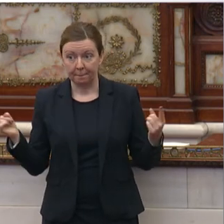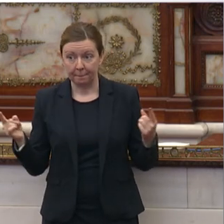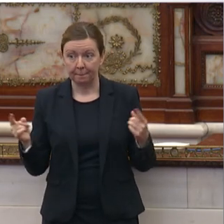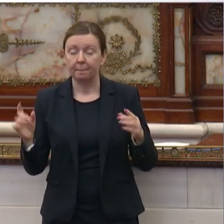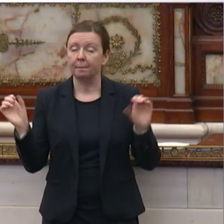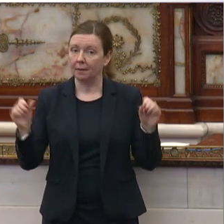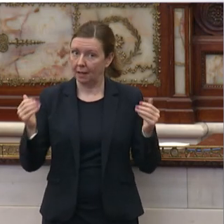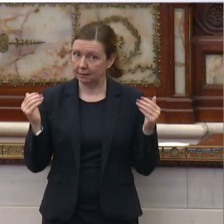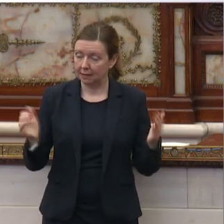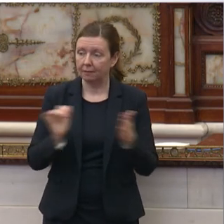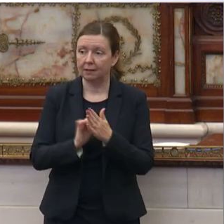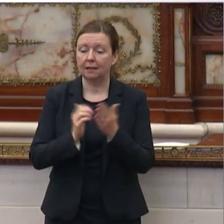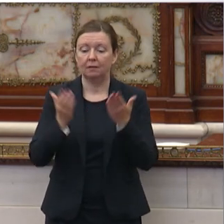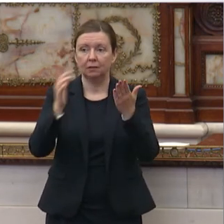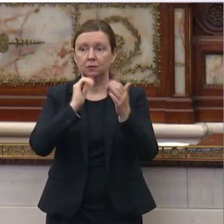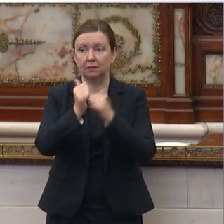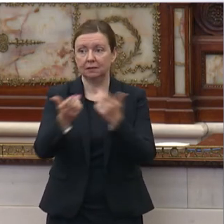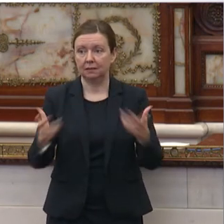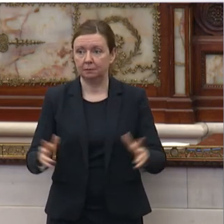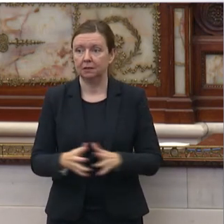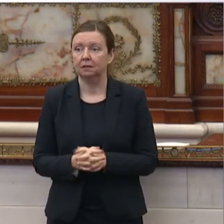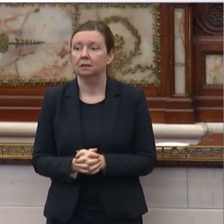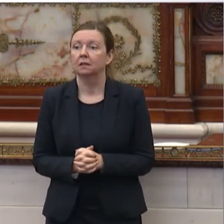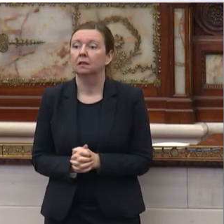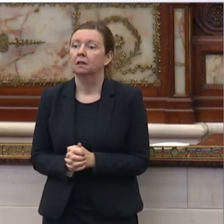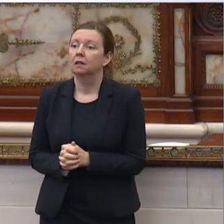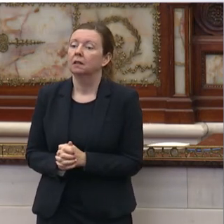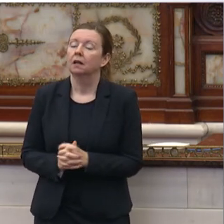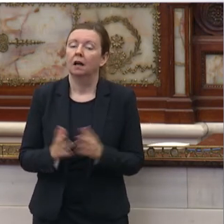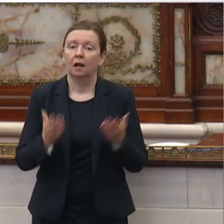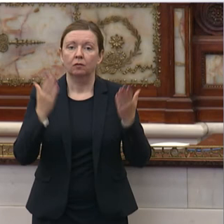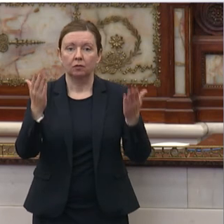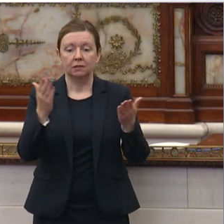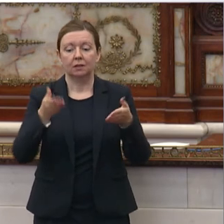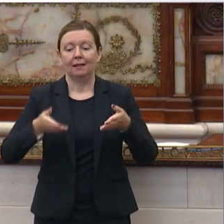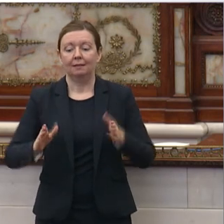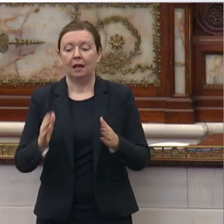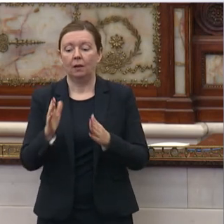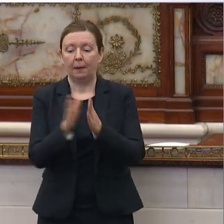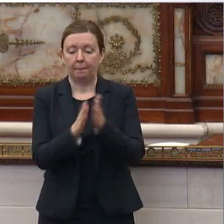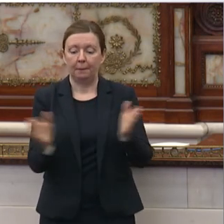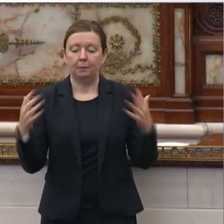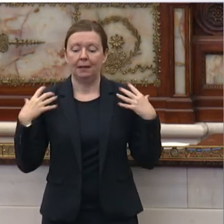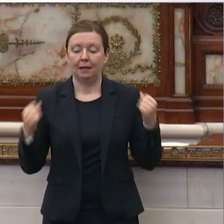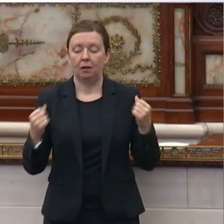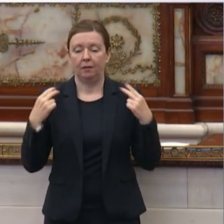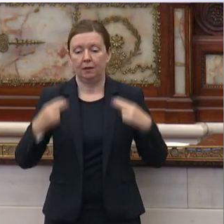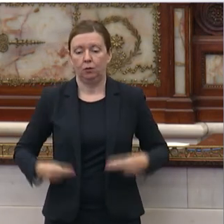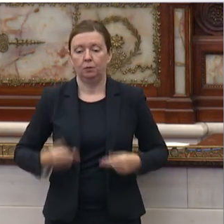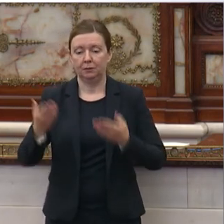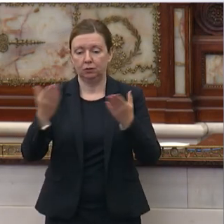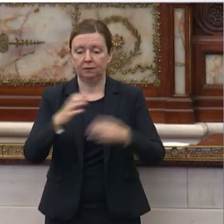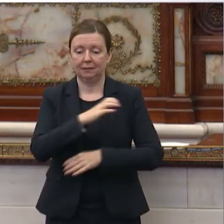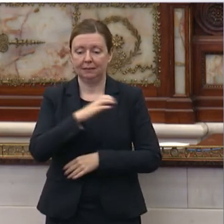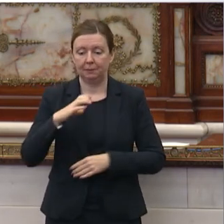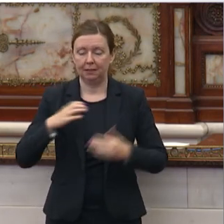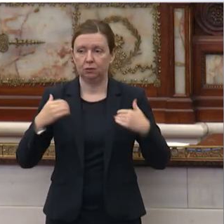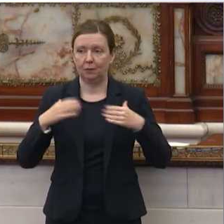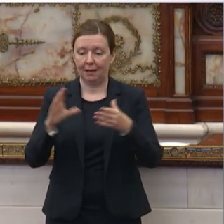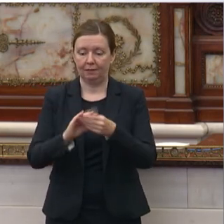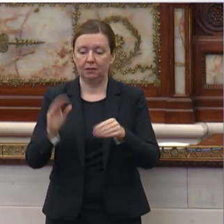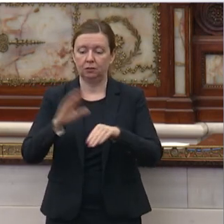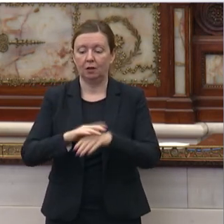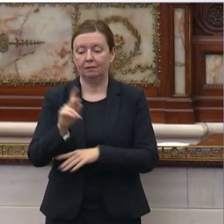Aye. Ayes have it, and that resolution is adopted. And a resolution allowing the Public Health and Human Services to committee to hold hearings on